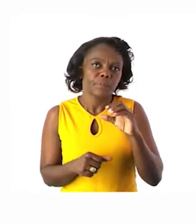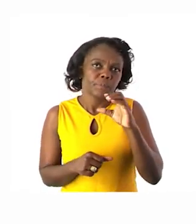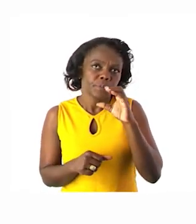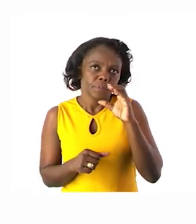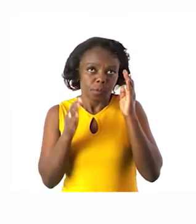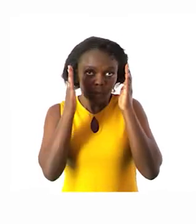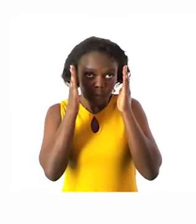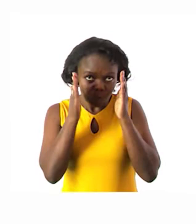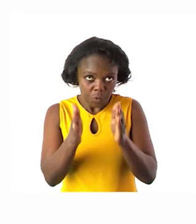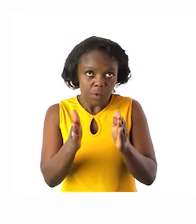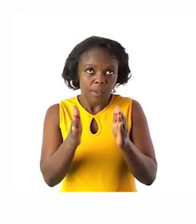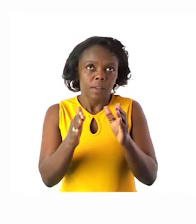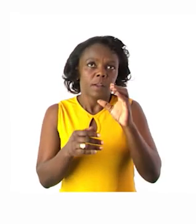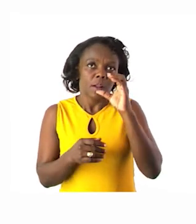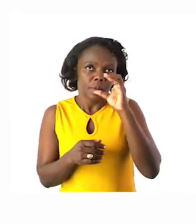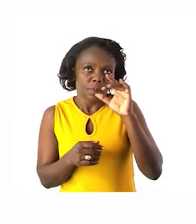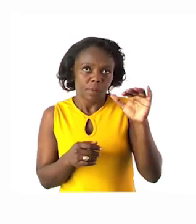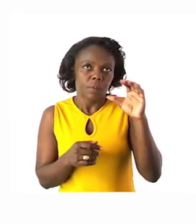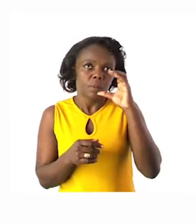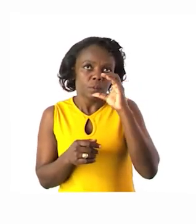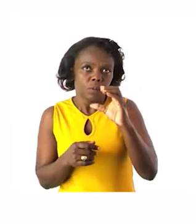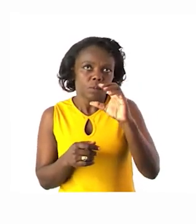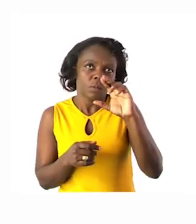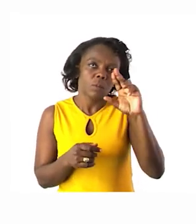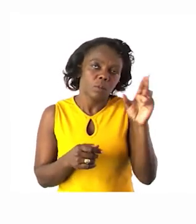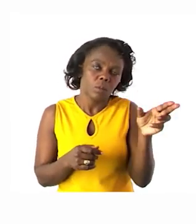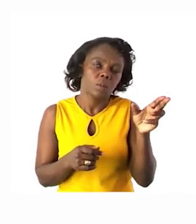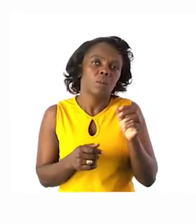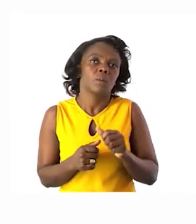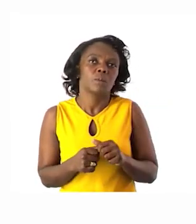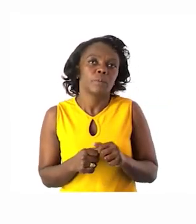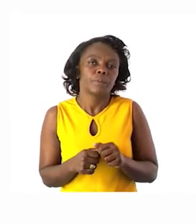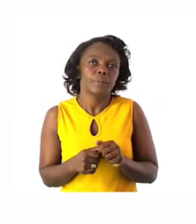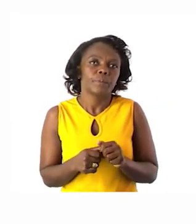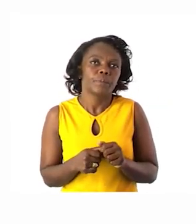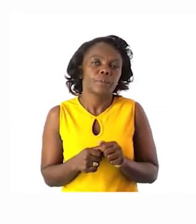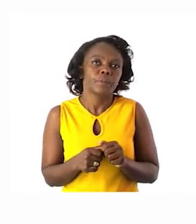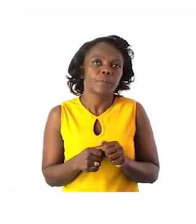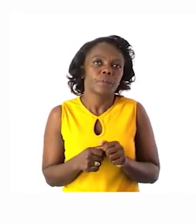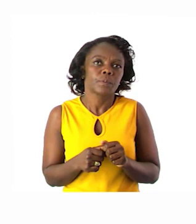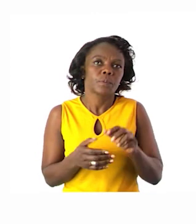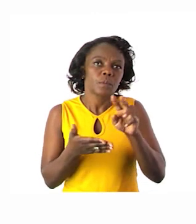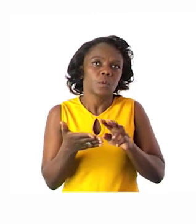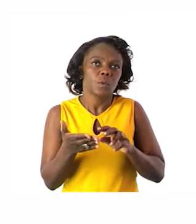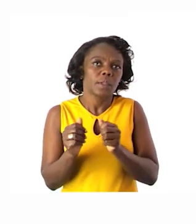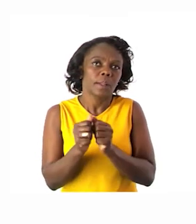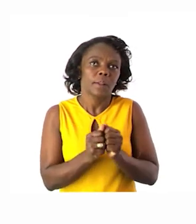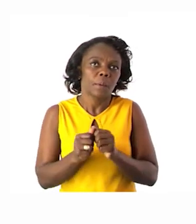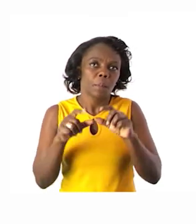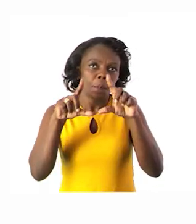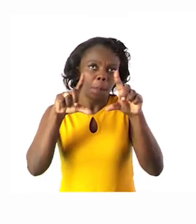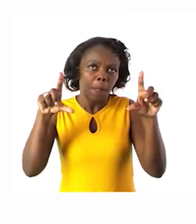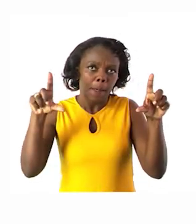going to look at the chi. Only the chi, the k and the ha. We read together the words which are